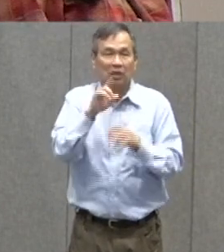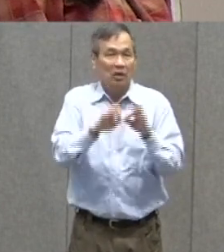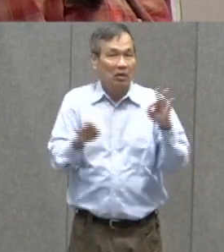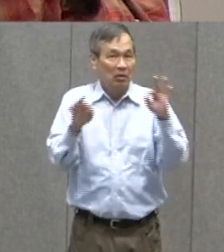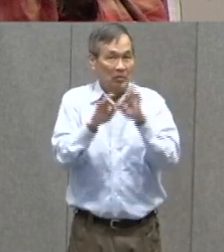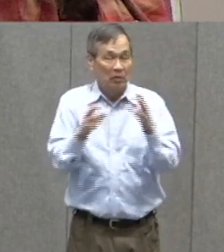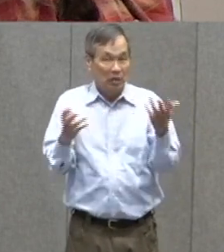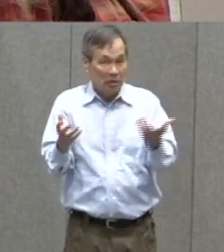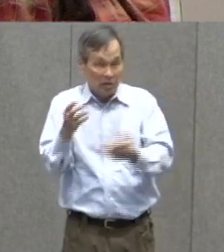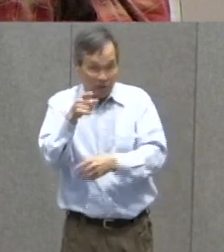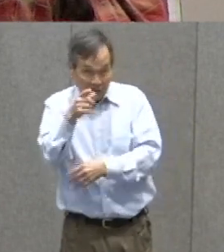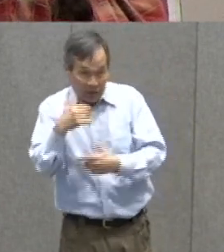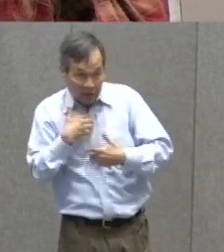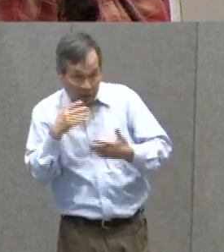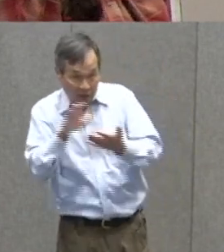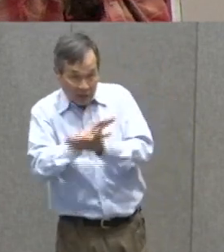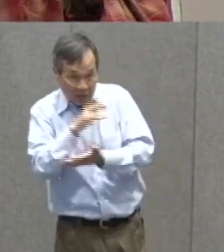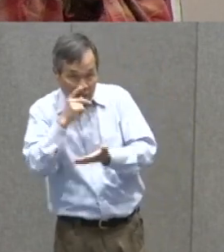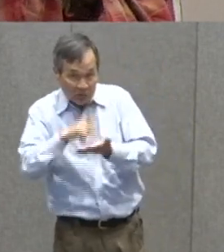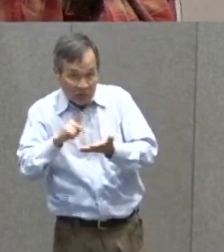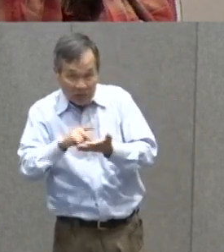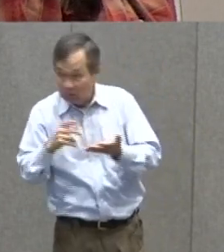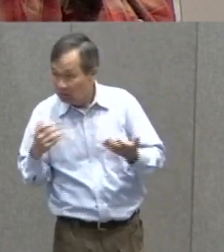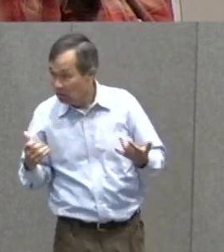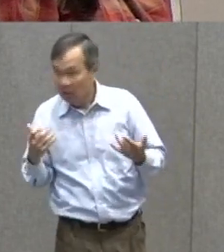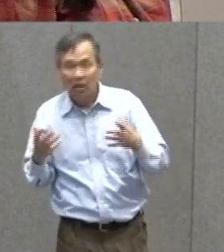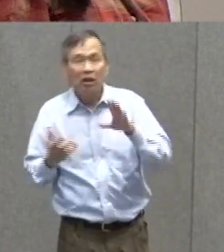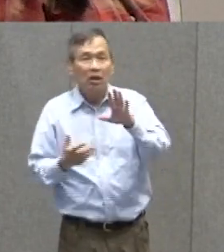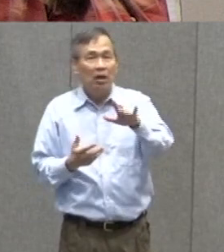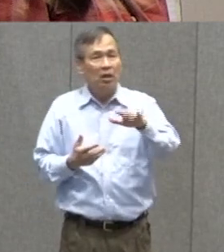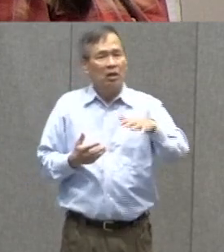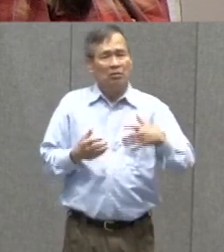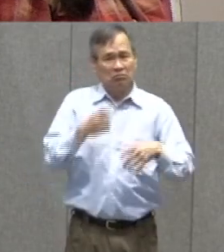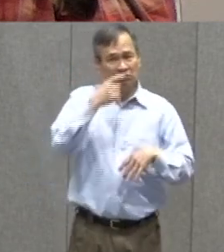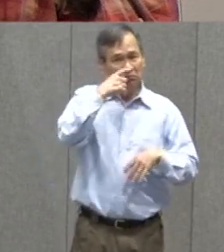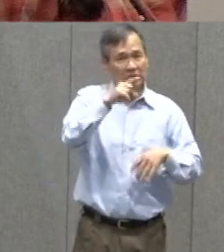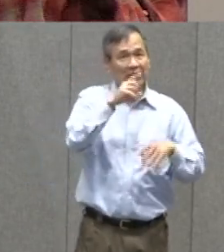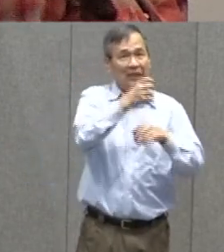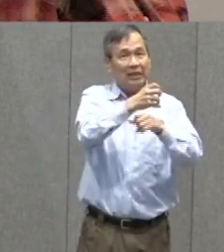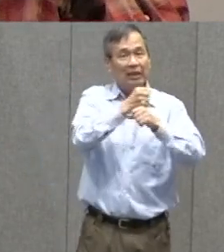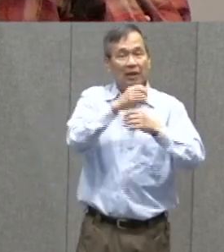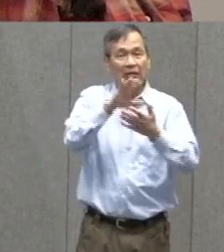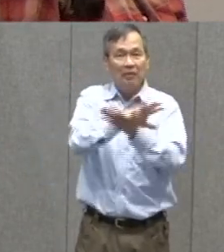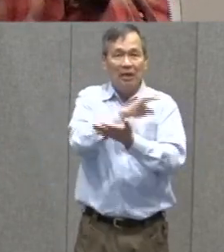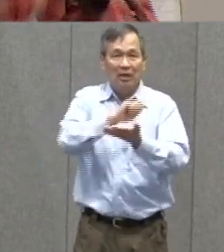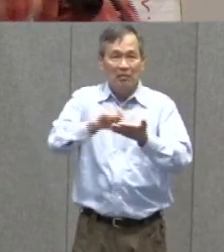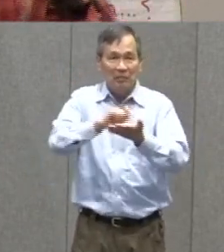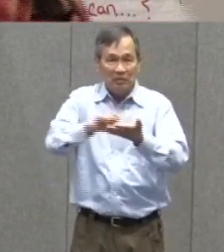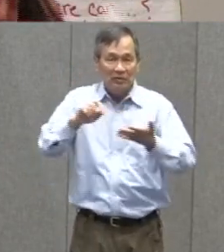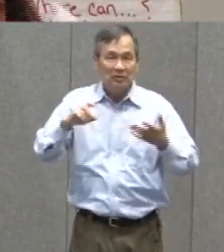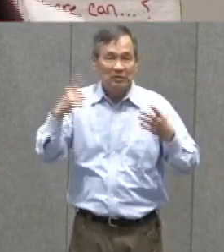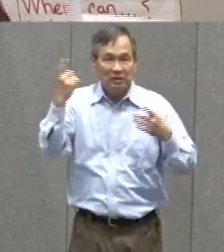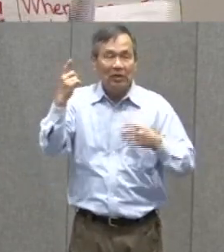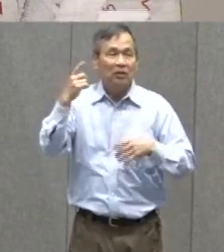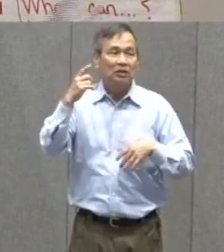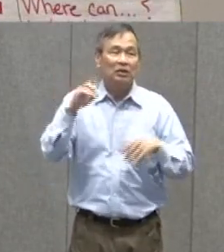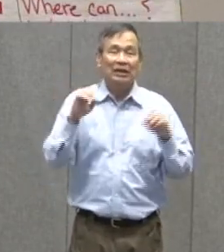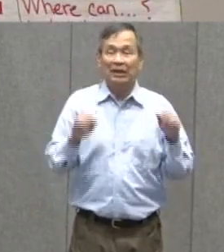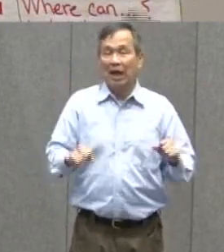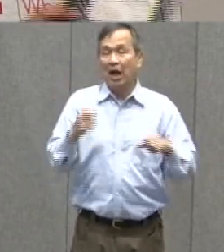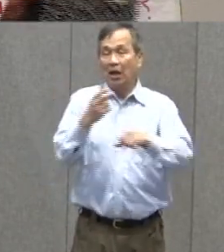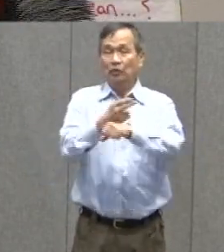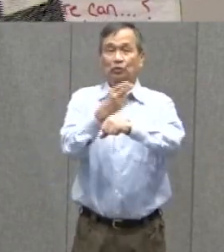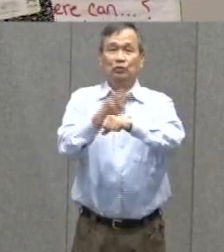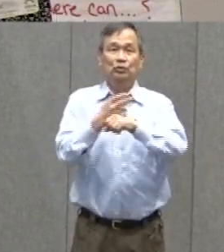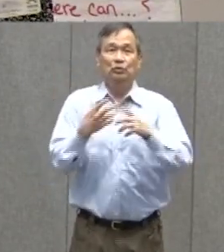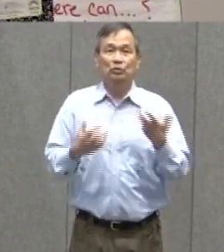don't have a paper and pencil right now, I want you to be able to get that. So for example, you can use,